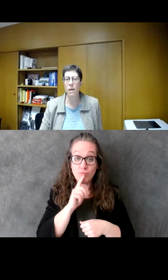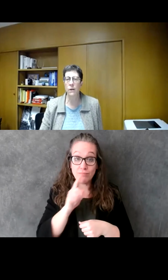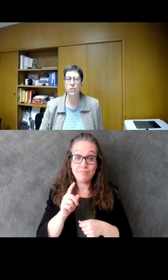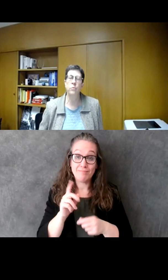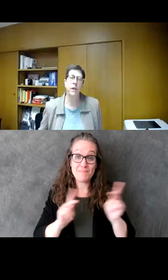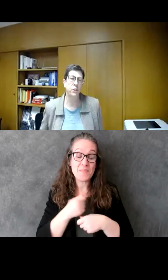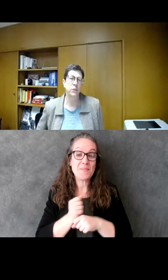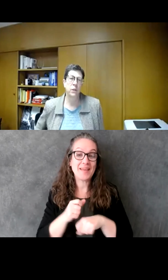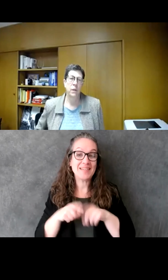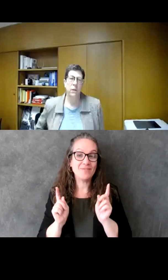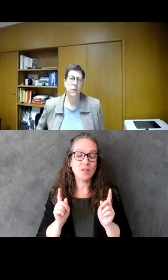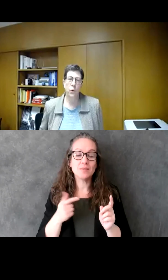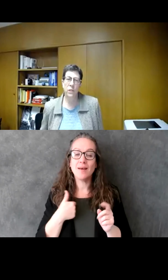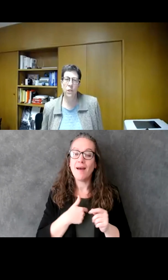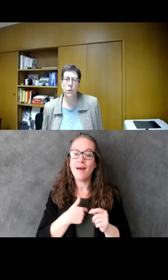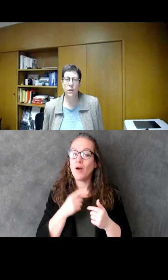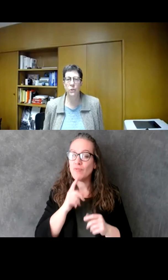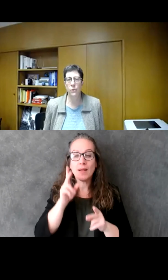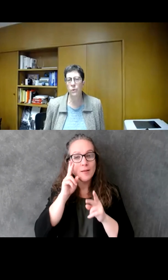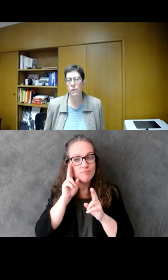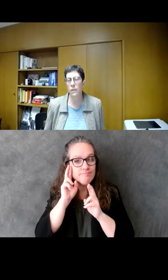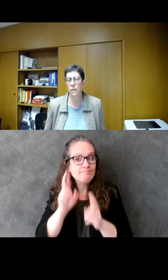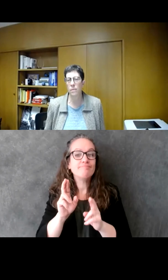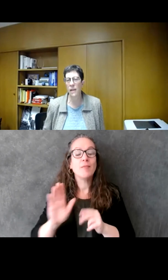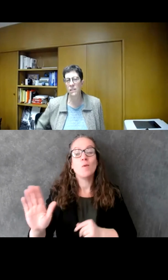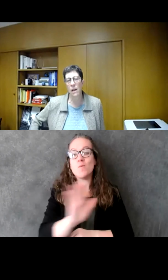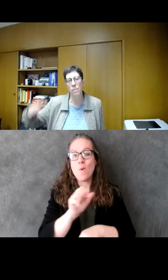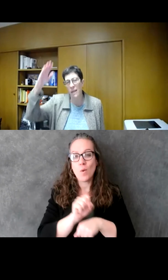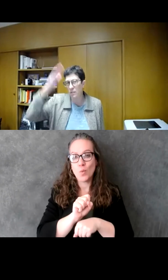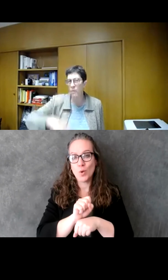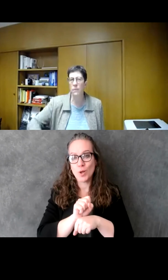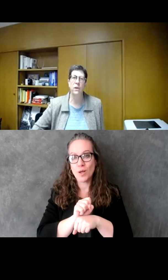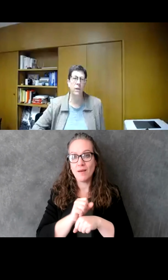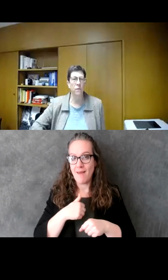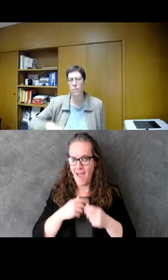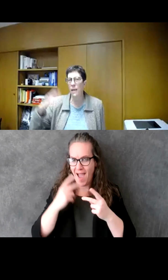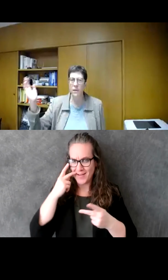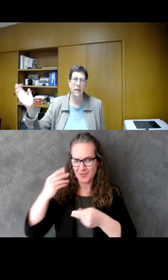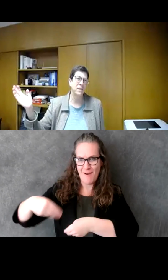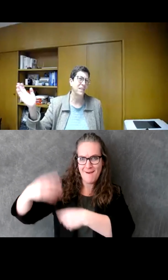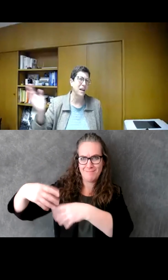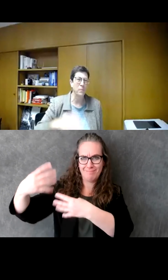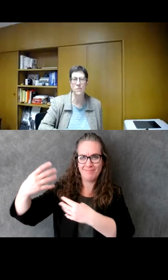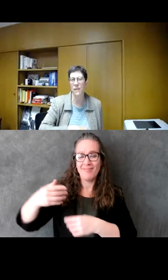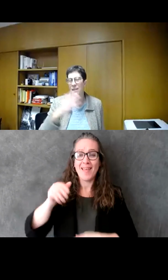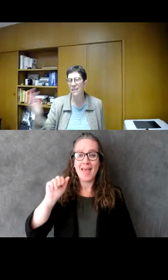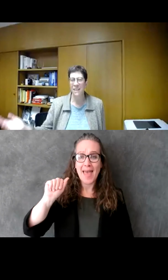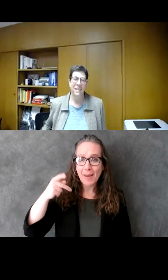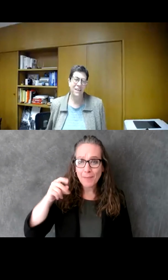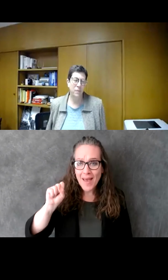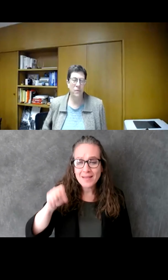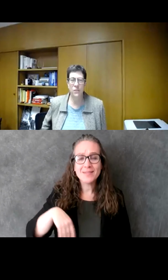just admire so much the work that you all do. I saw the mix of people from APS and